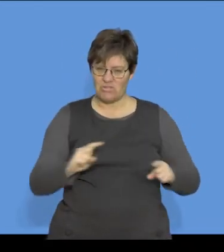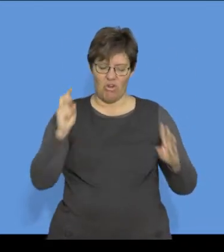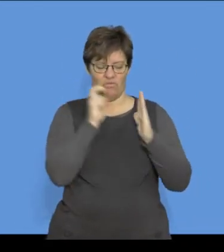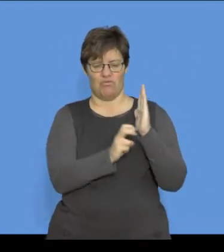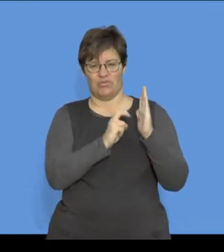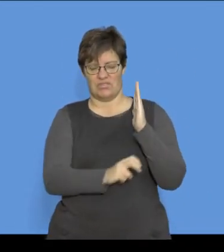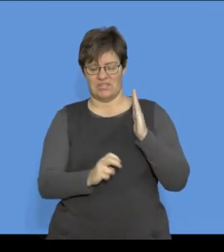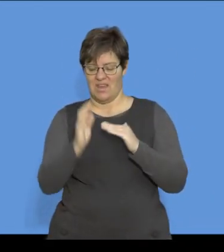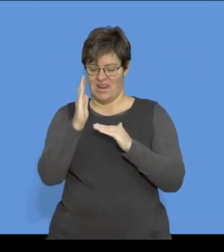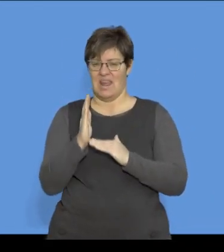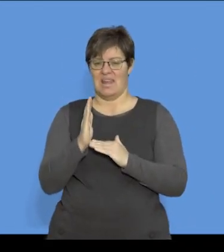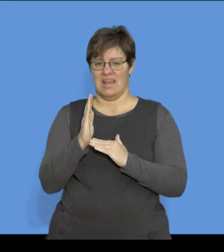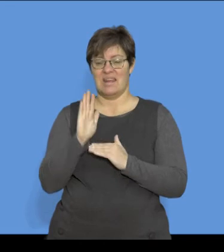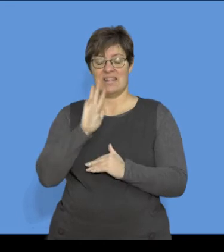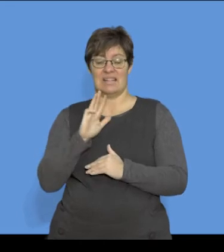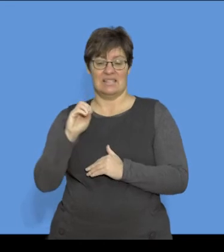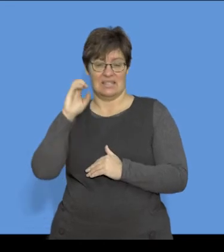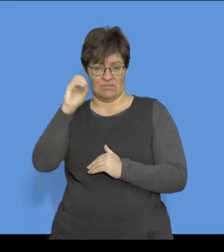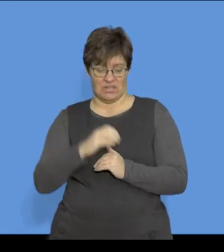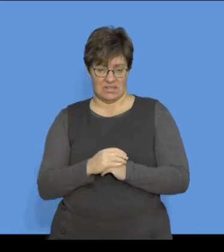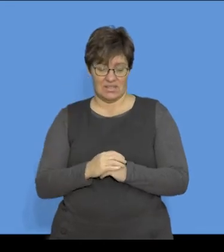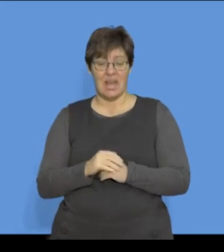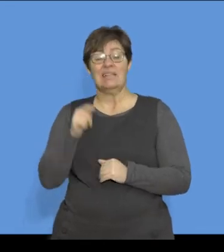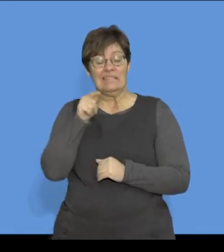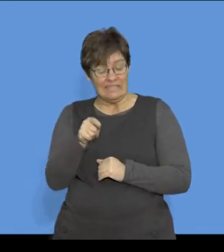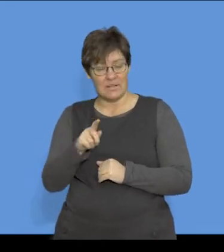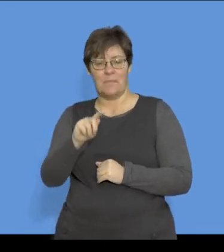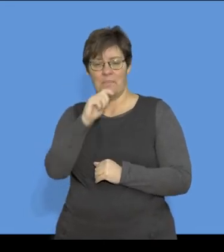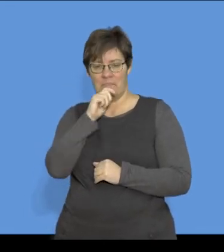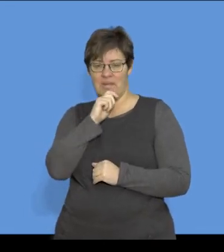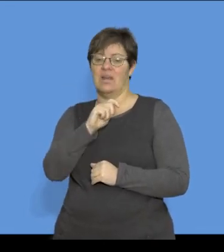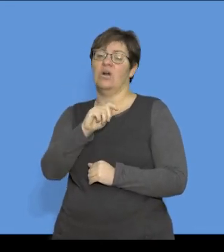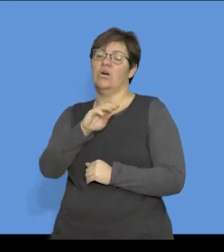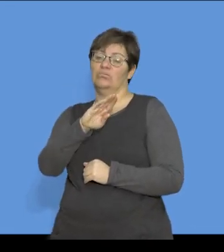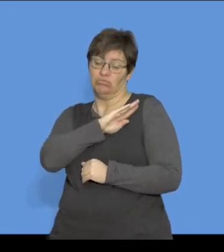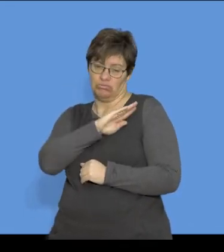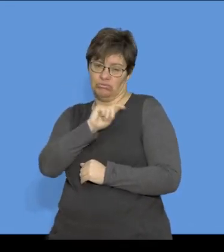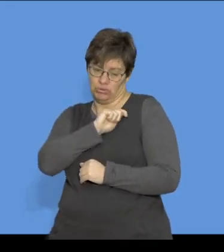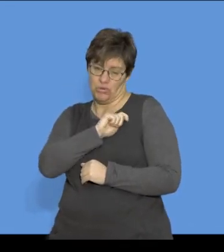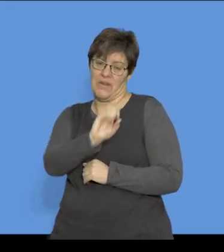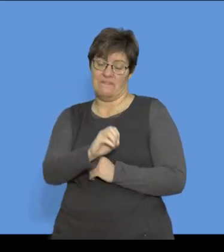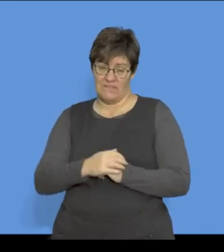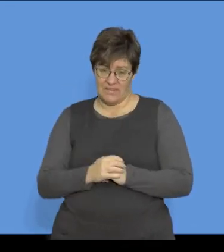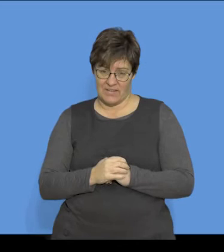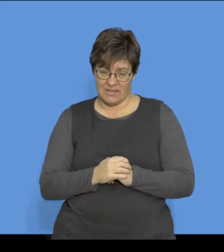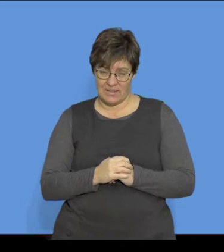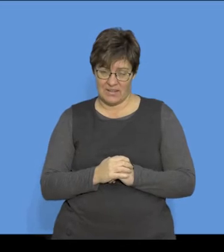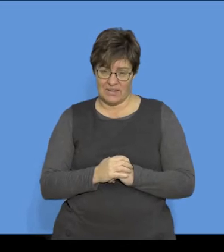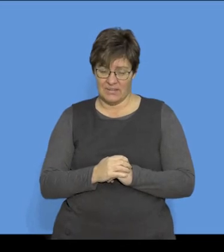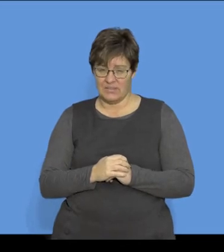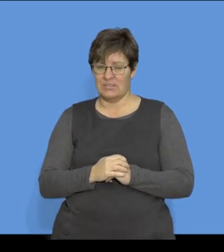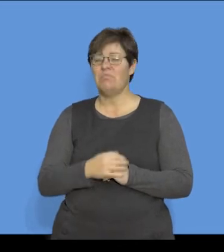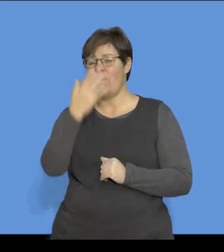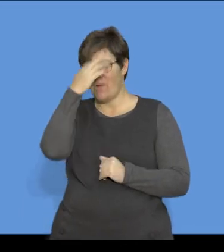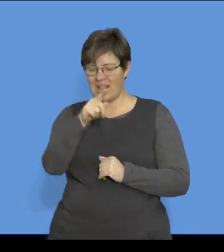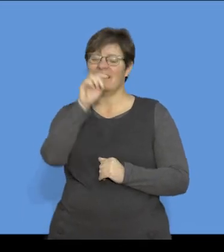right angle triangle that will make this to be true at all times. I know you know it, so